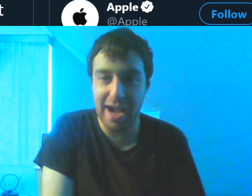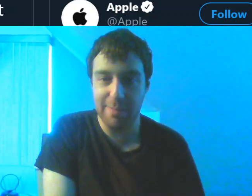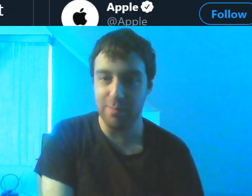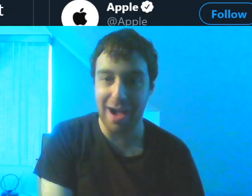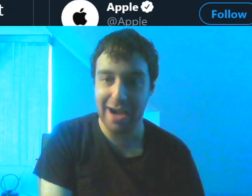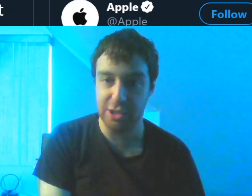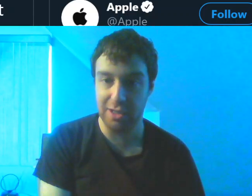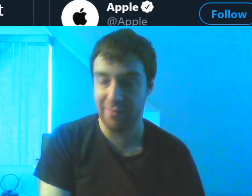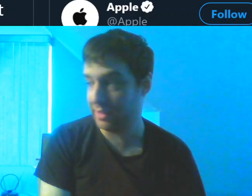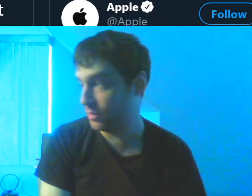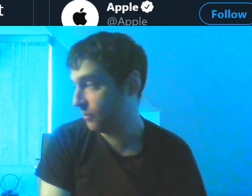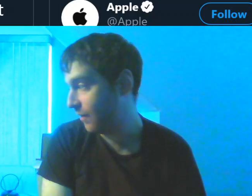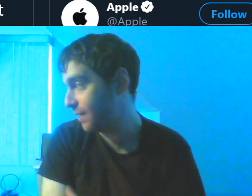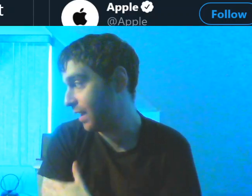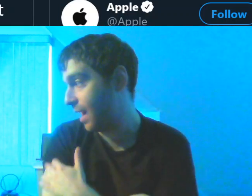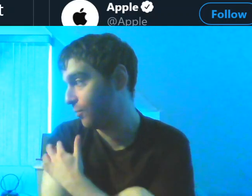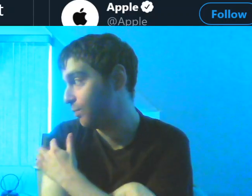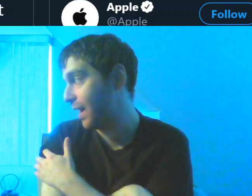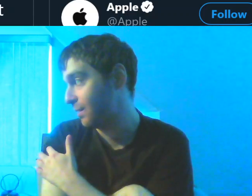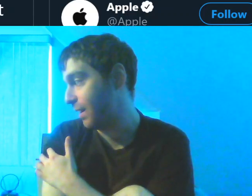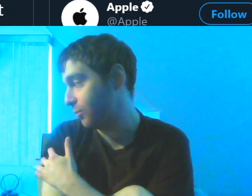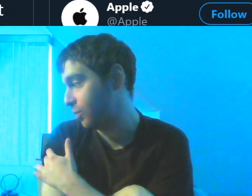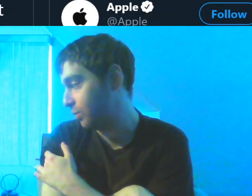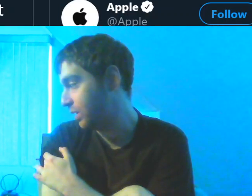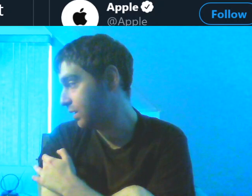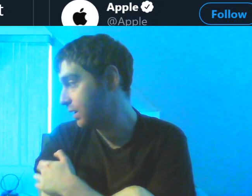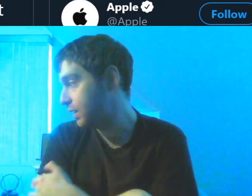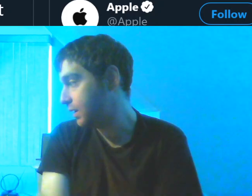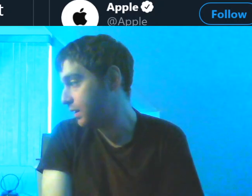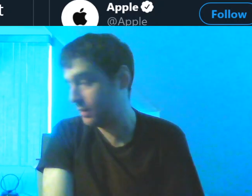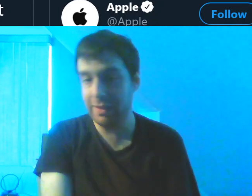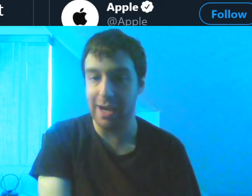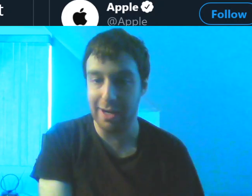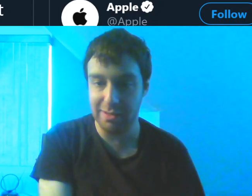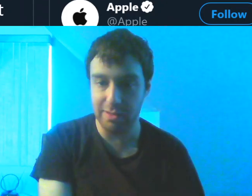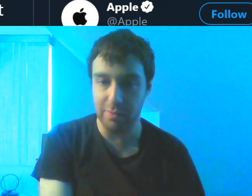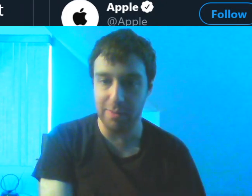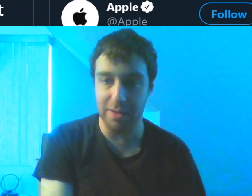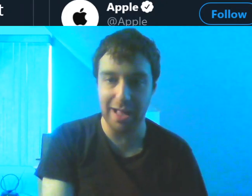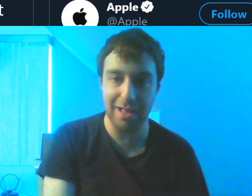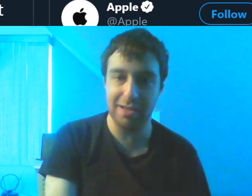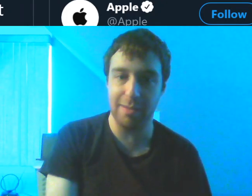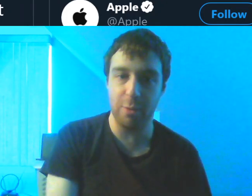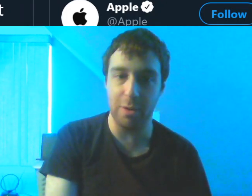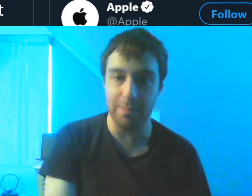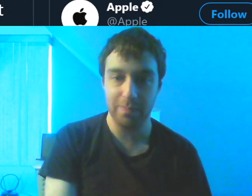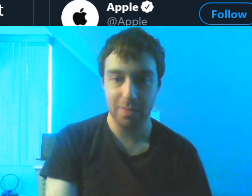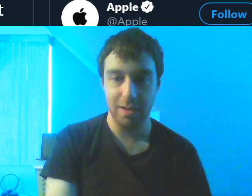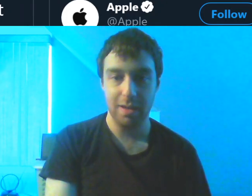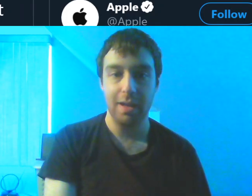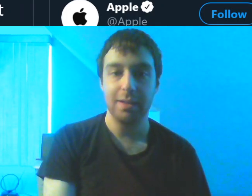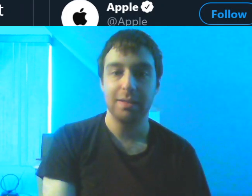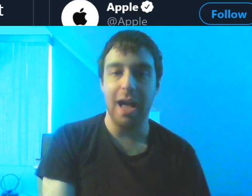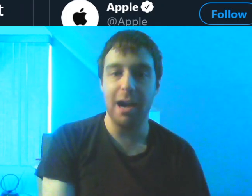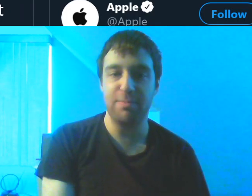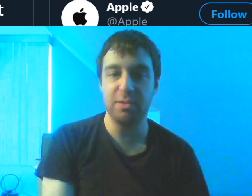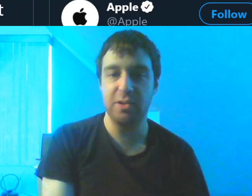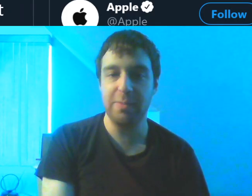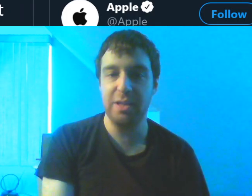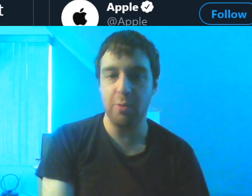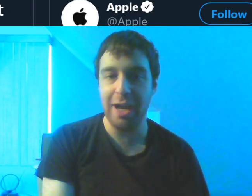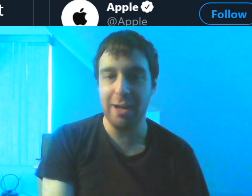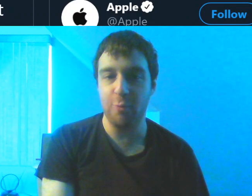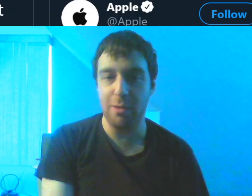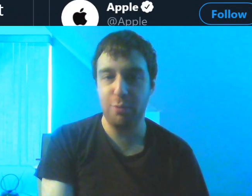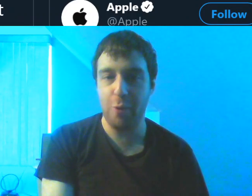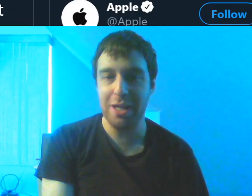According to the Apple packaging, if I could still find the Apple bag in my room. I think I had it somewhere, but that's not important. Apple's going